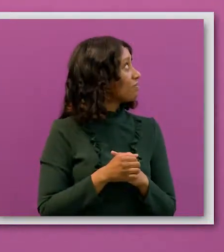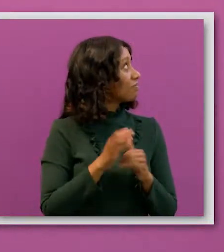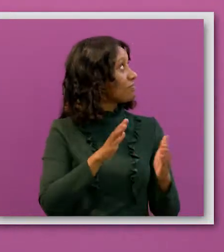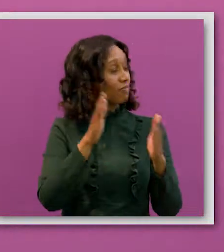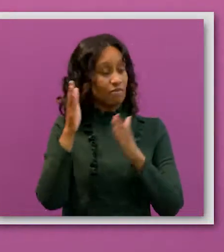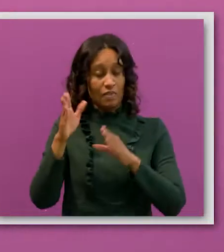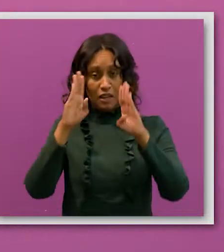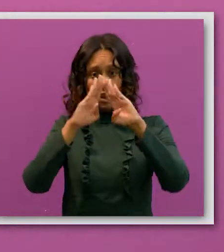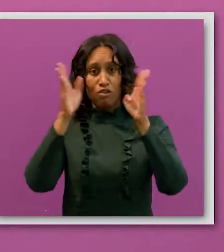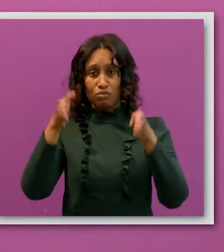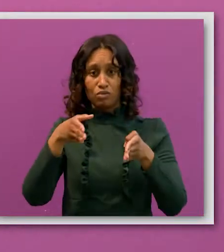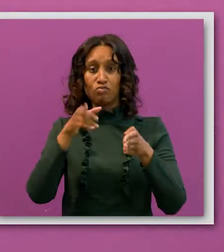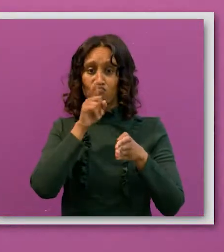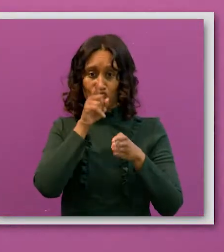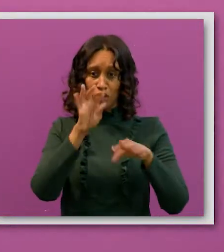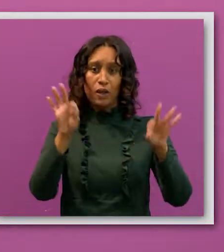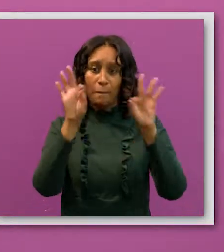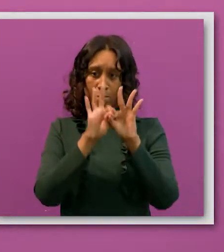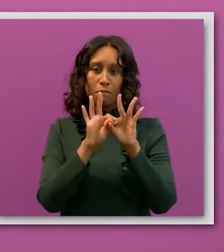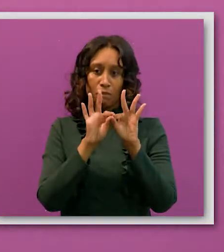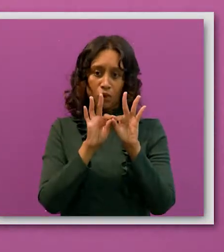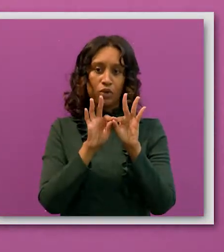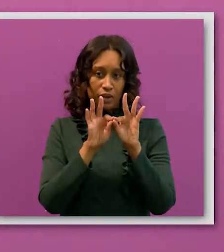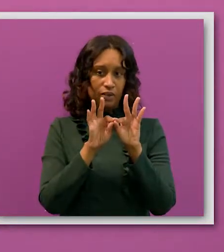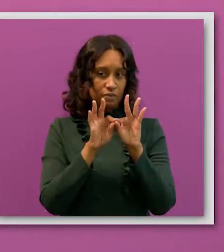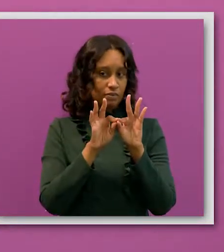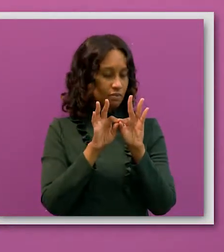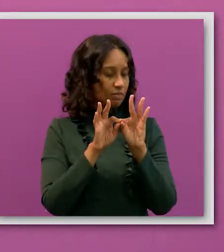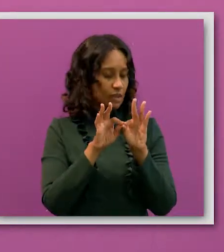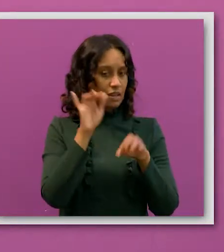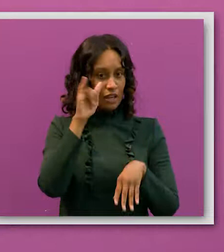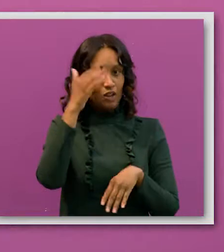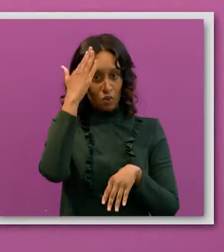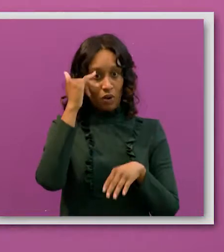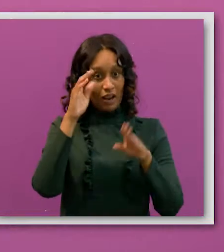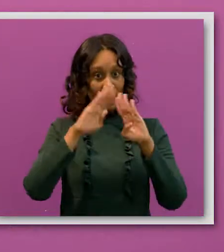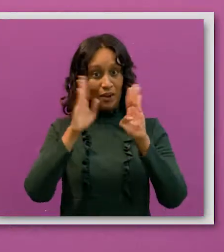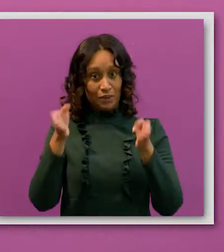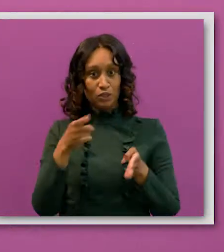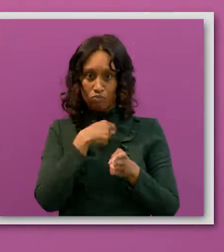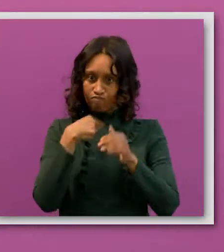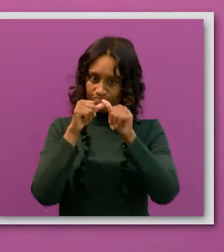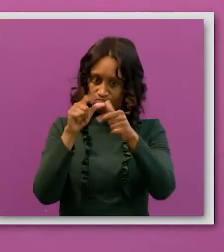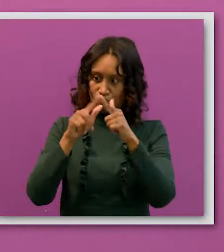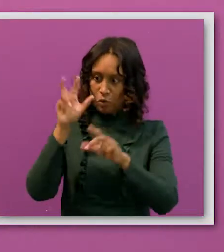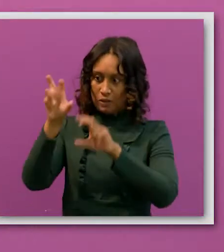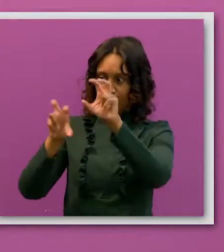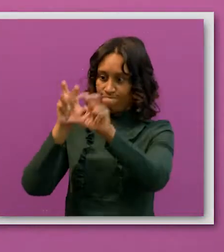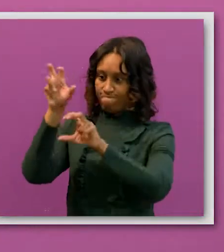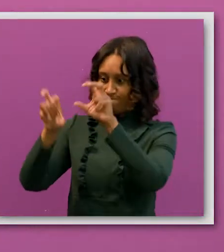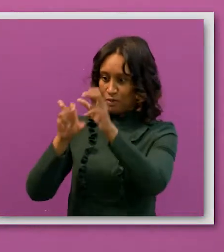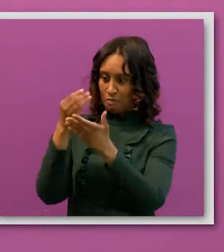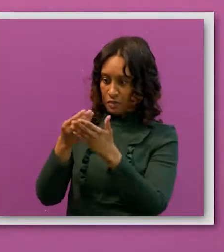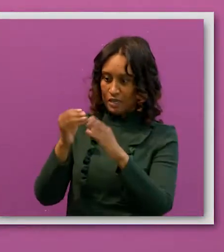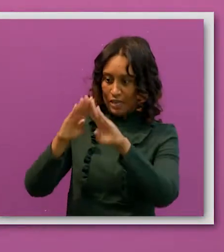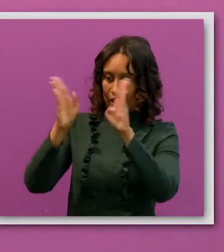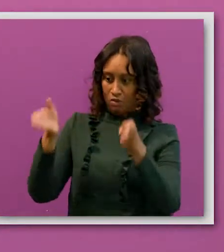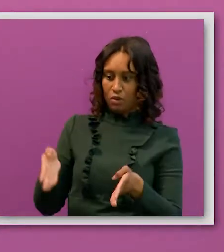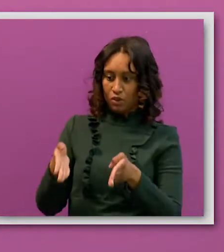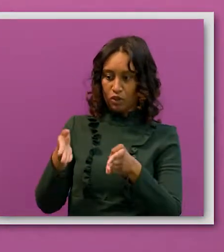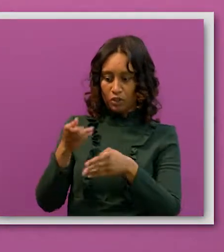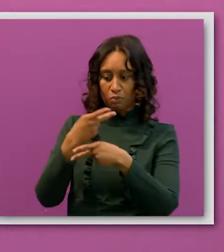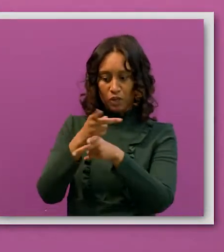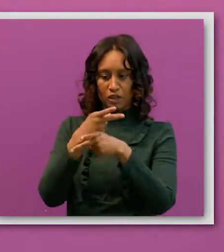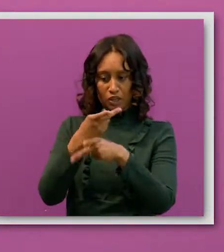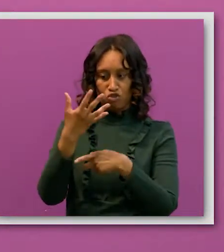housing is a key issue for many residents across the district. That's why we have continued to invest significant money in the Housing Production